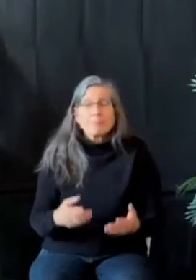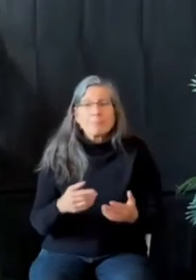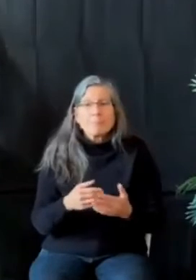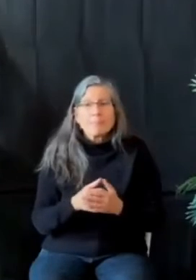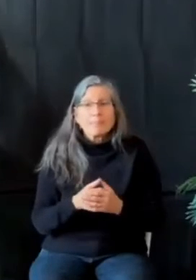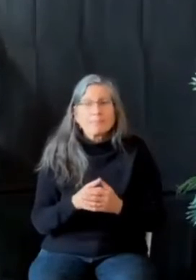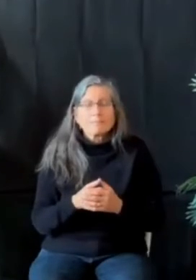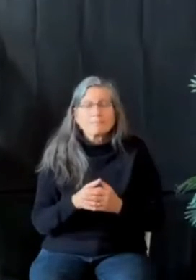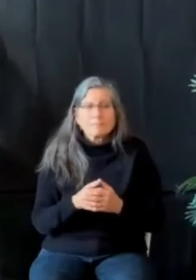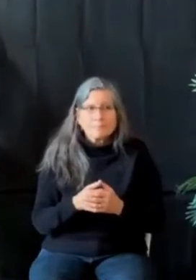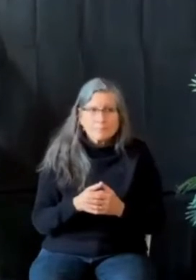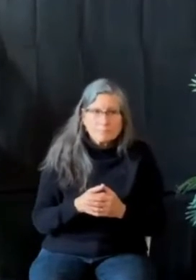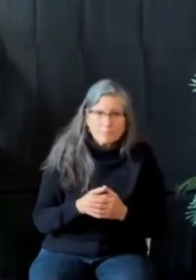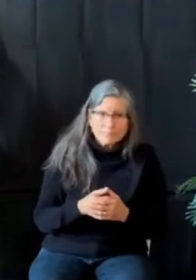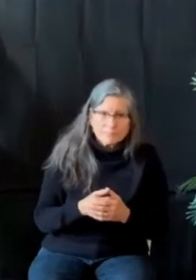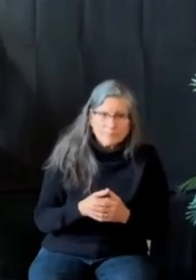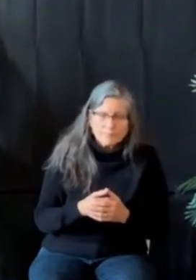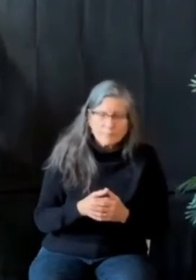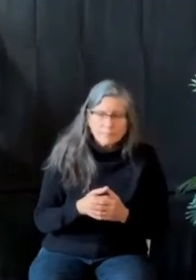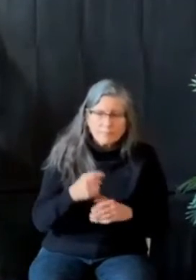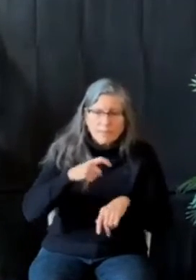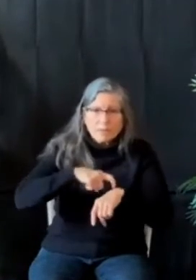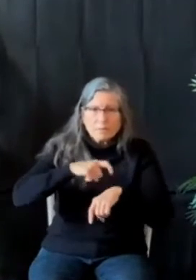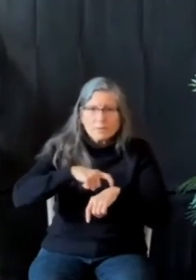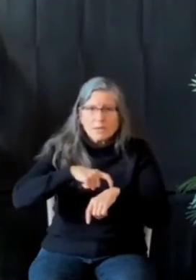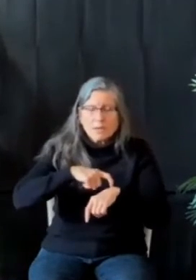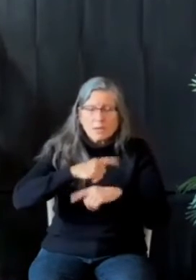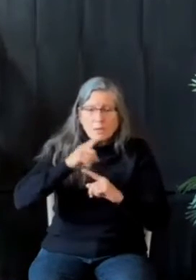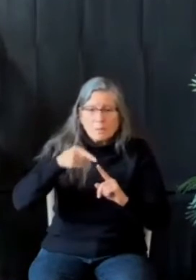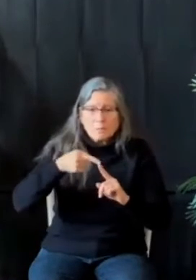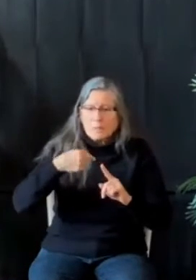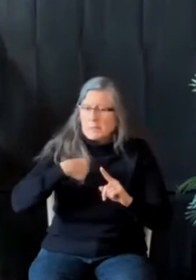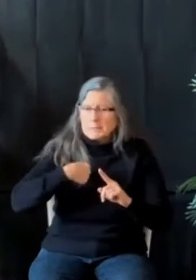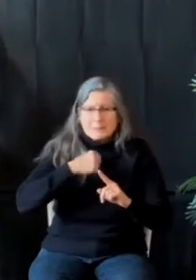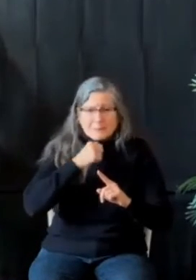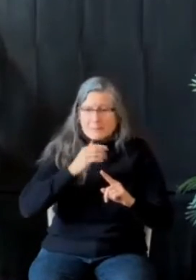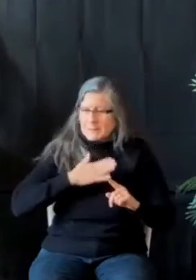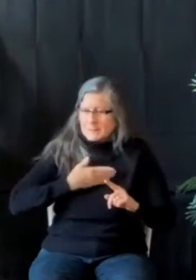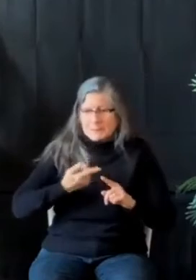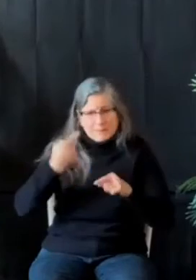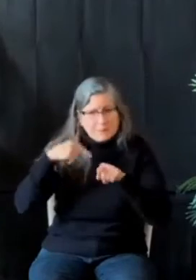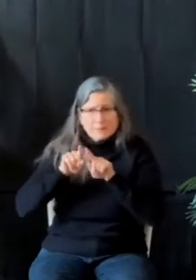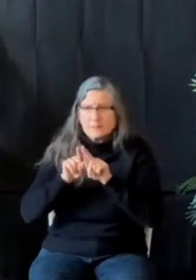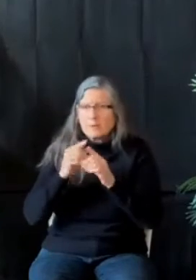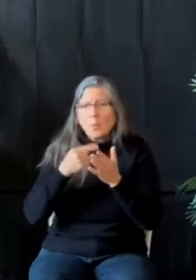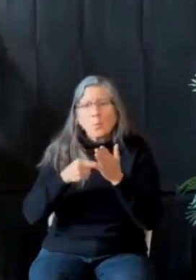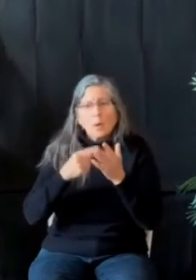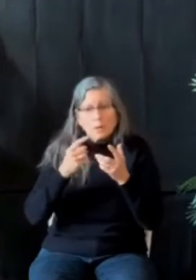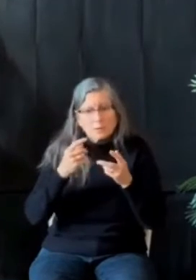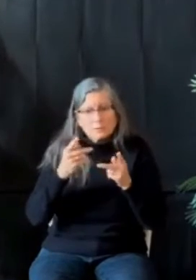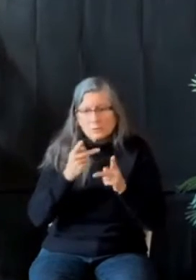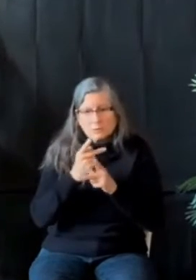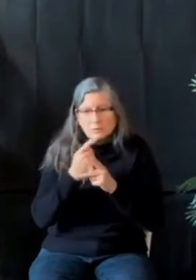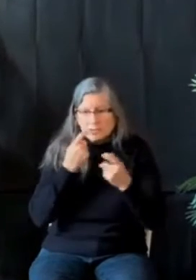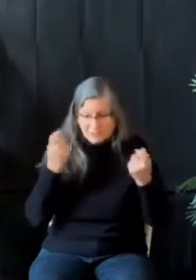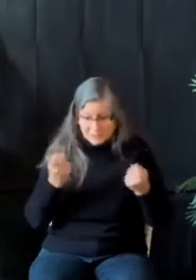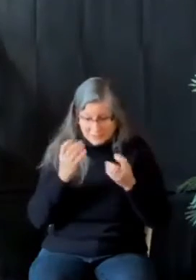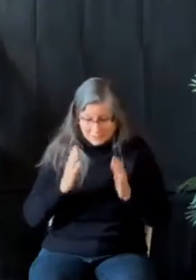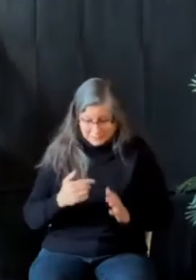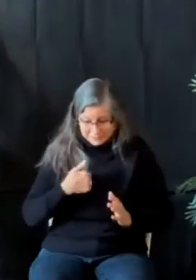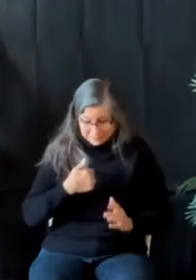David writes, there was a time when I wouldn't admit what a sinner I was. Anybody been